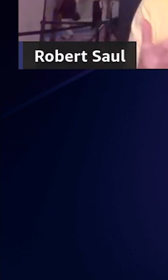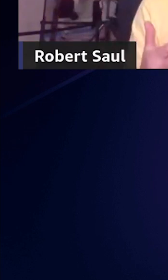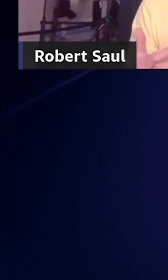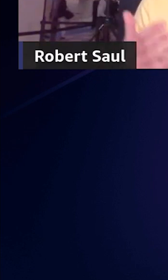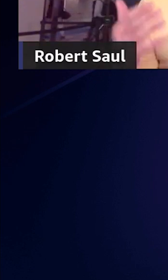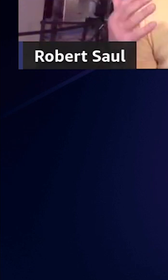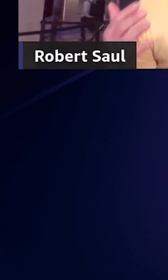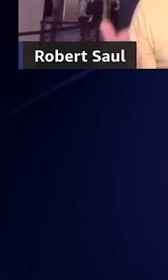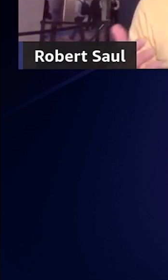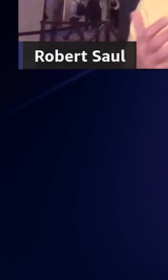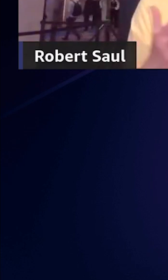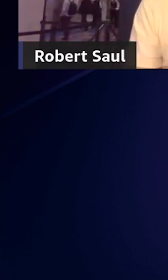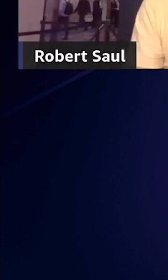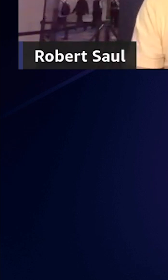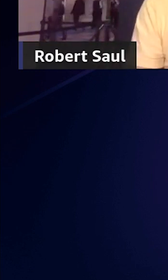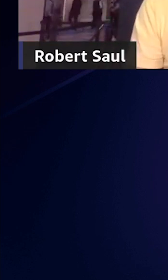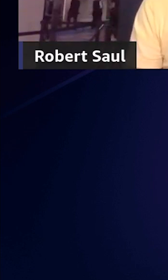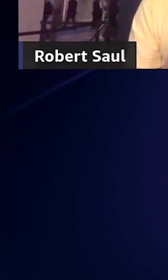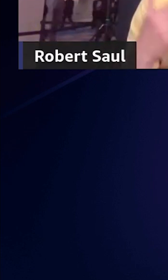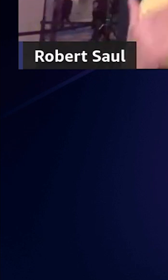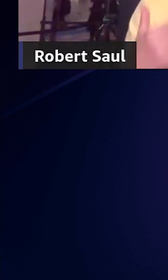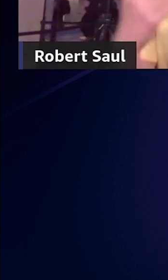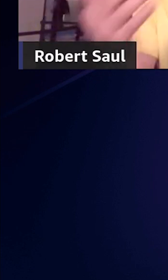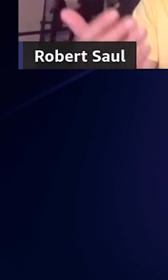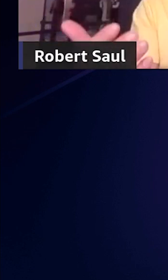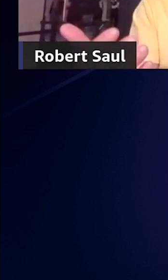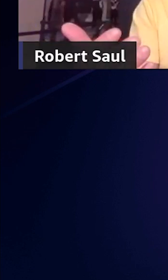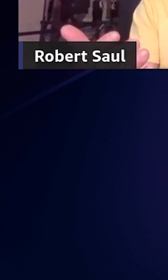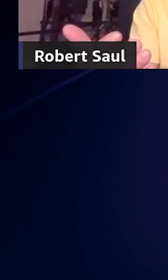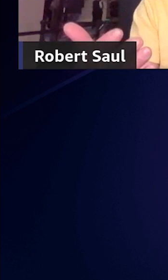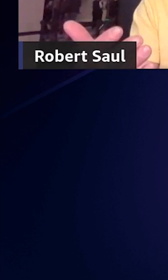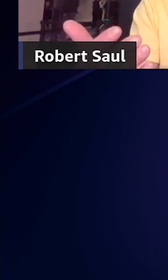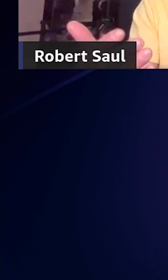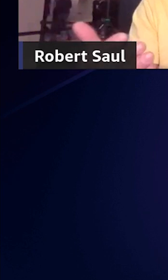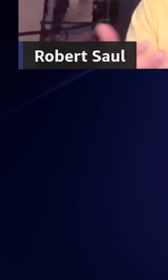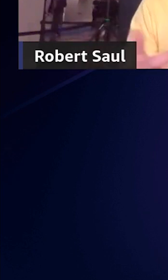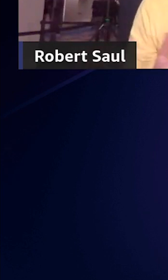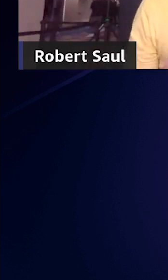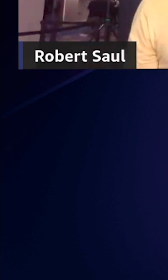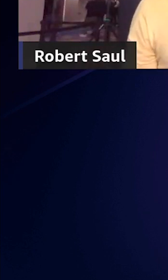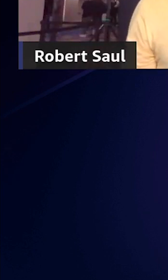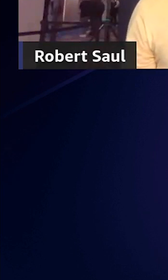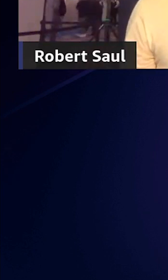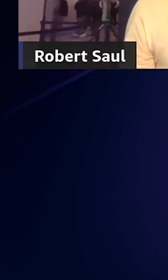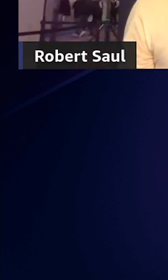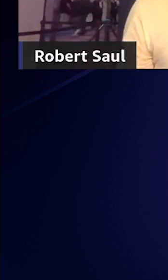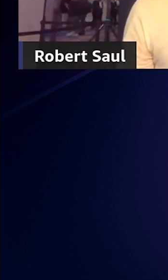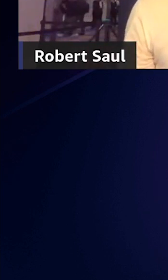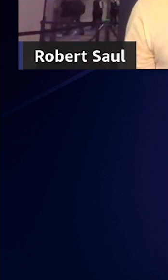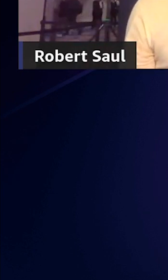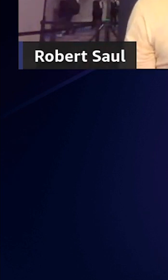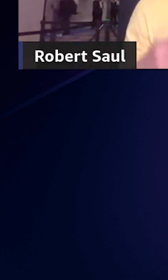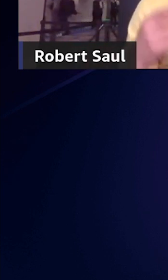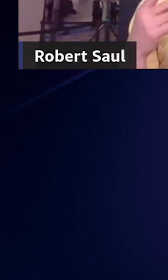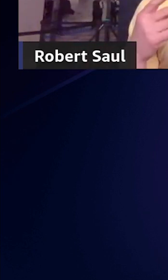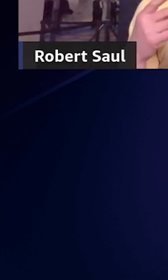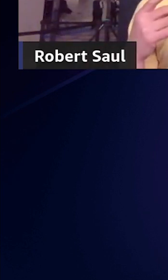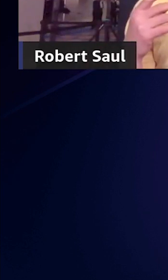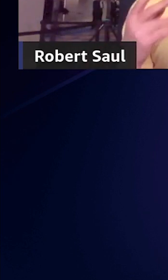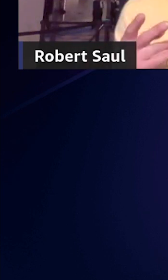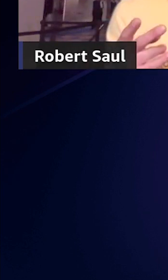really intimidating, and it can be hard to start them. So this kind of gives them a kickstart. This enables them to kind of get ahead of it. And